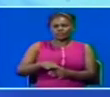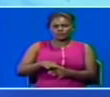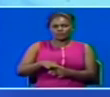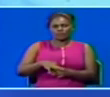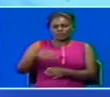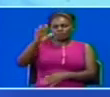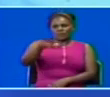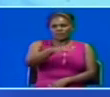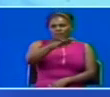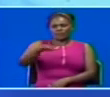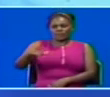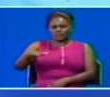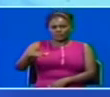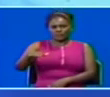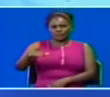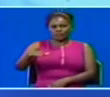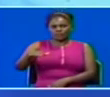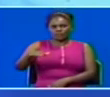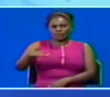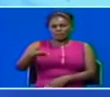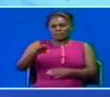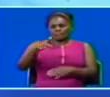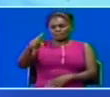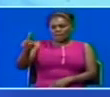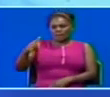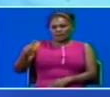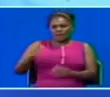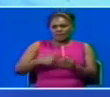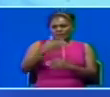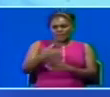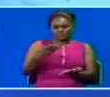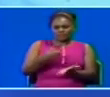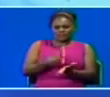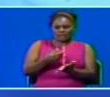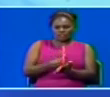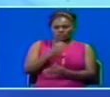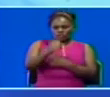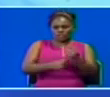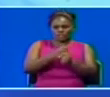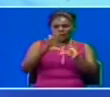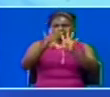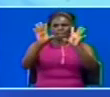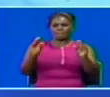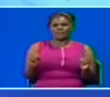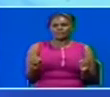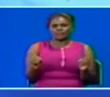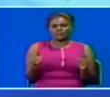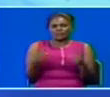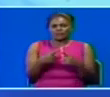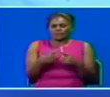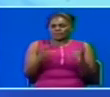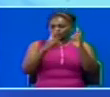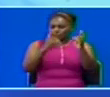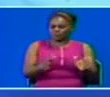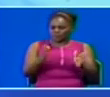on the Parliament's in-tray is the passage of the next financial year's budgetary estimates. But as our